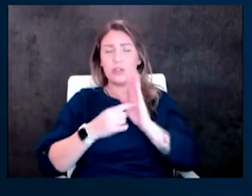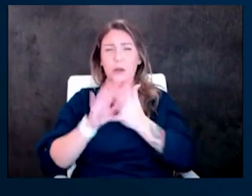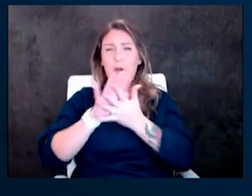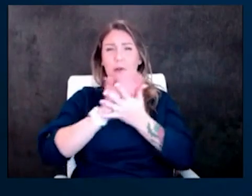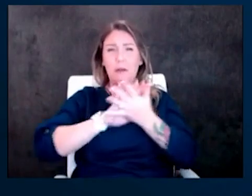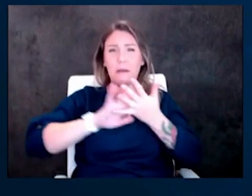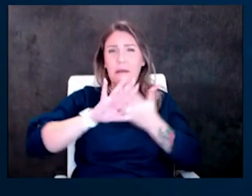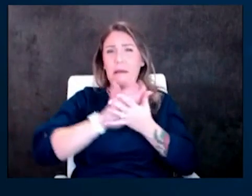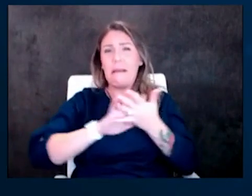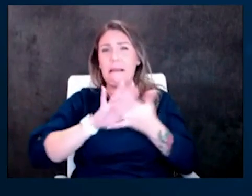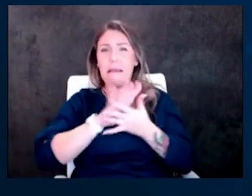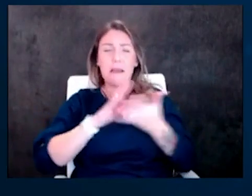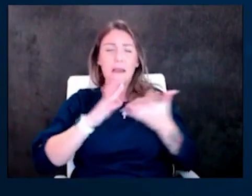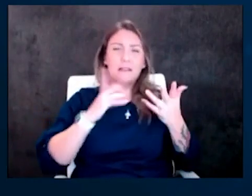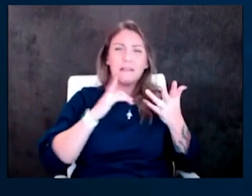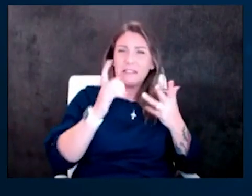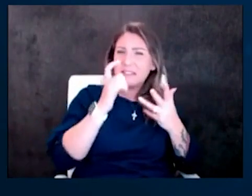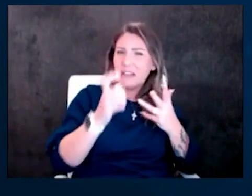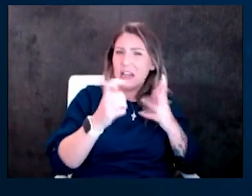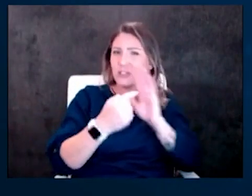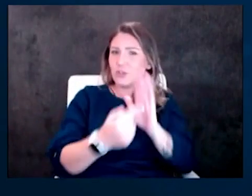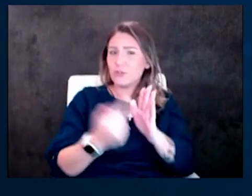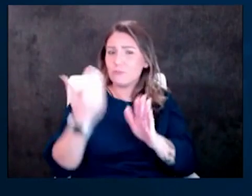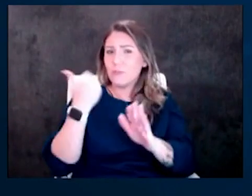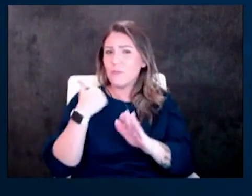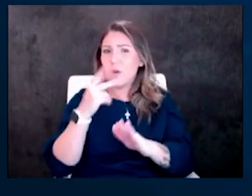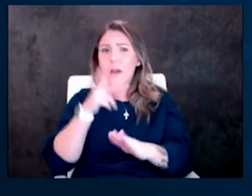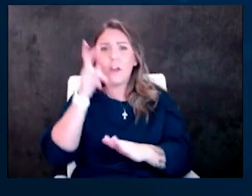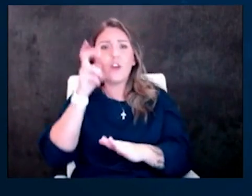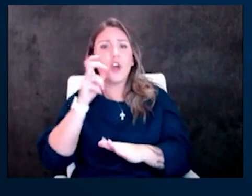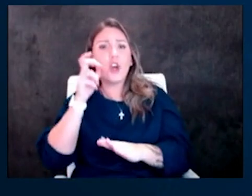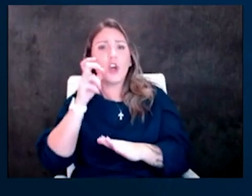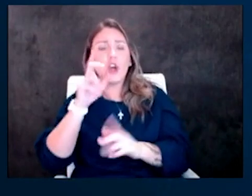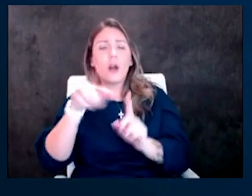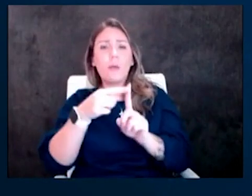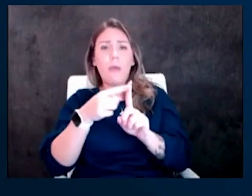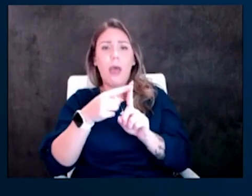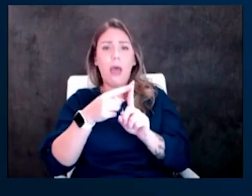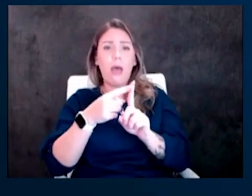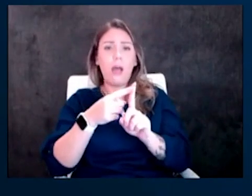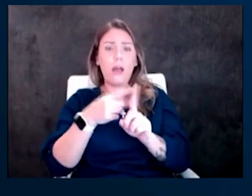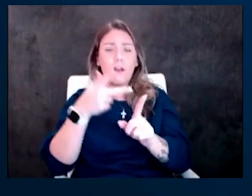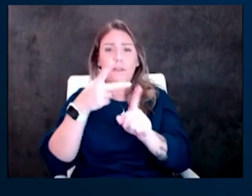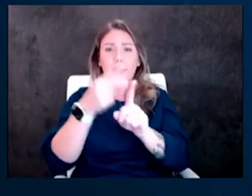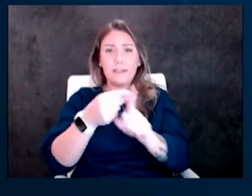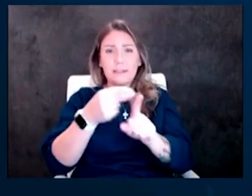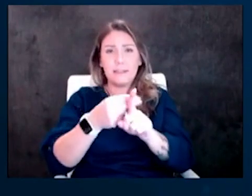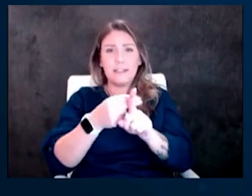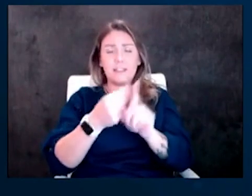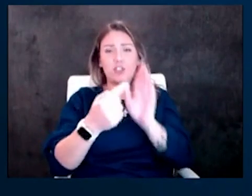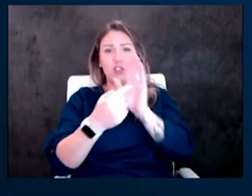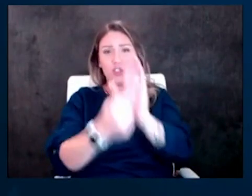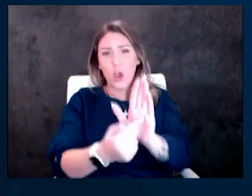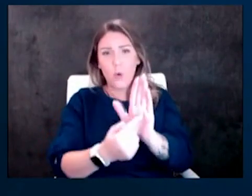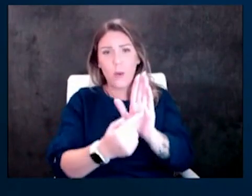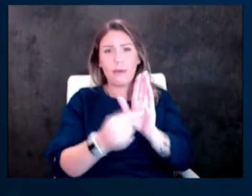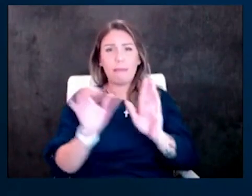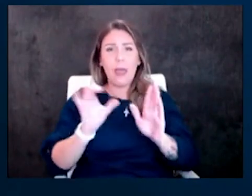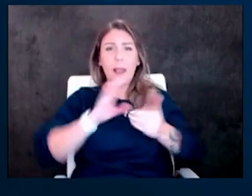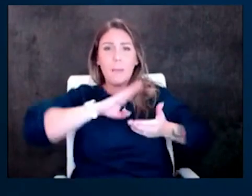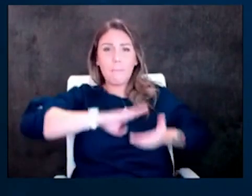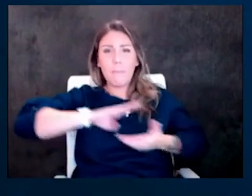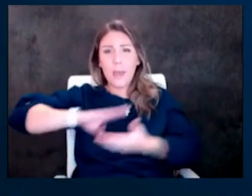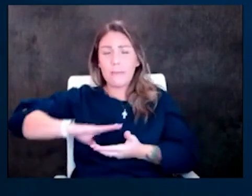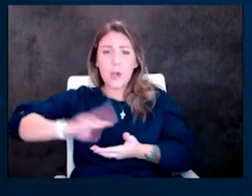sure what this is. I heard about vaccines affecting what you see on mammograms. Have you heard anything about lungs being